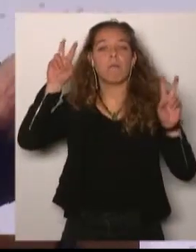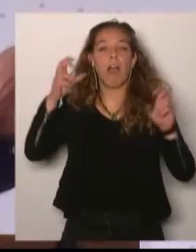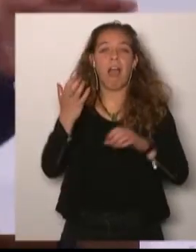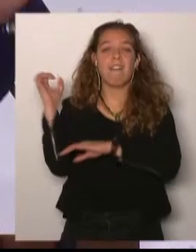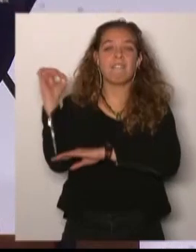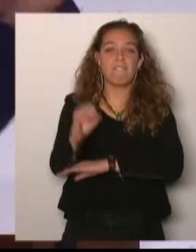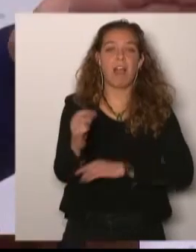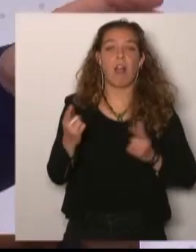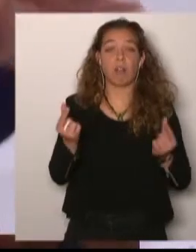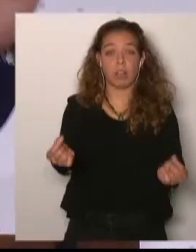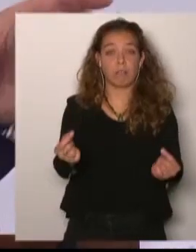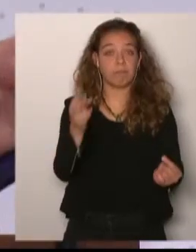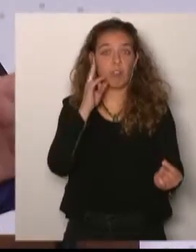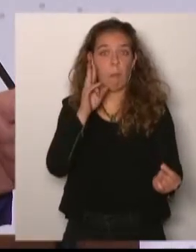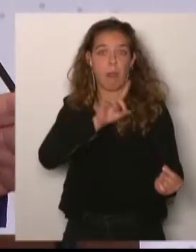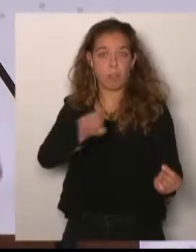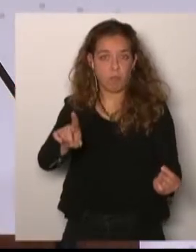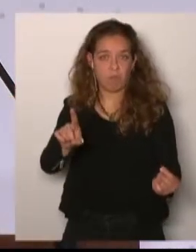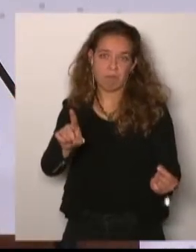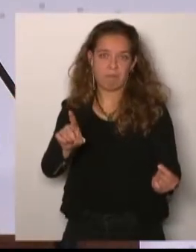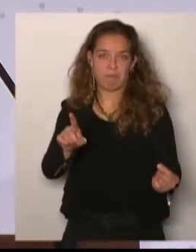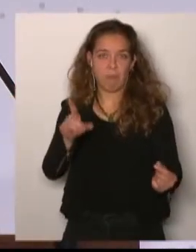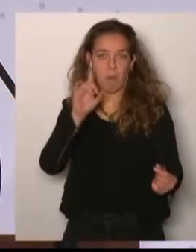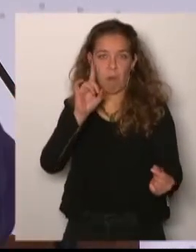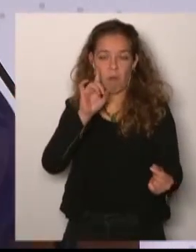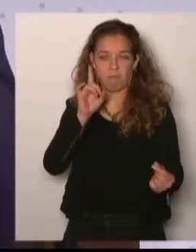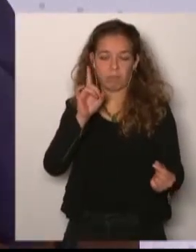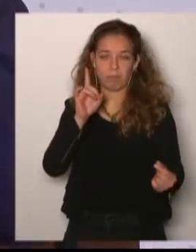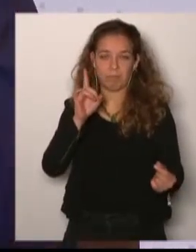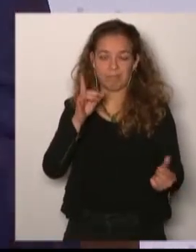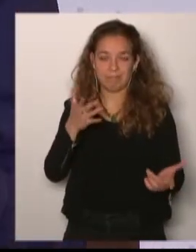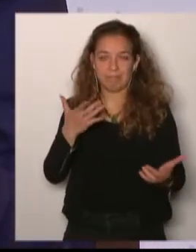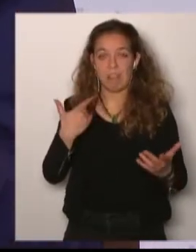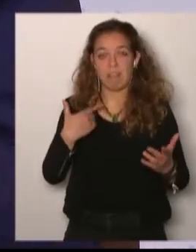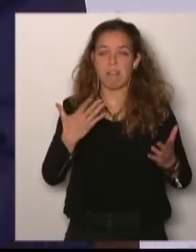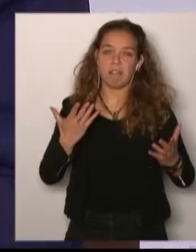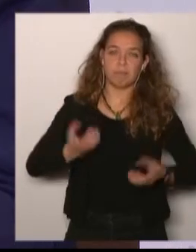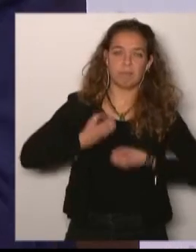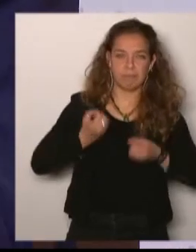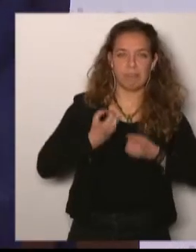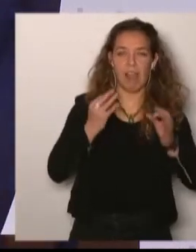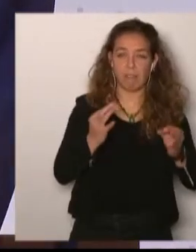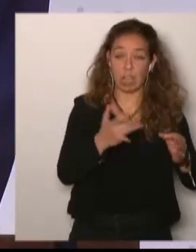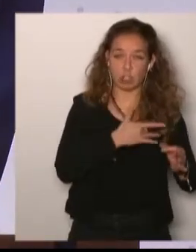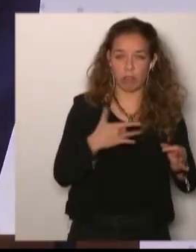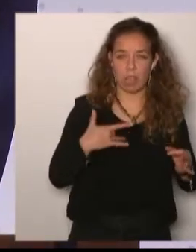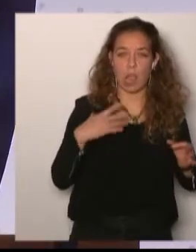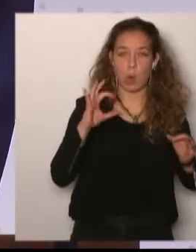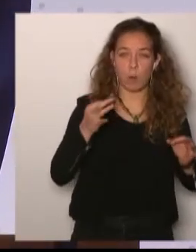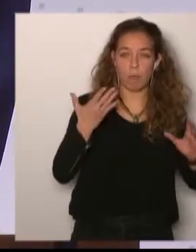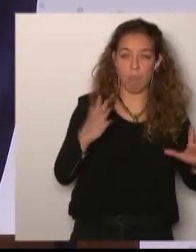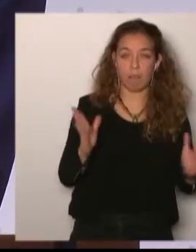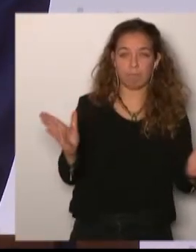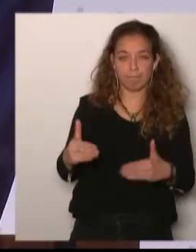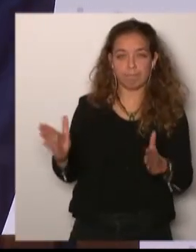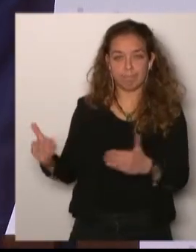written only from a health perspective, but we really reached out to all of the policy departments within the European Union